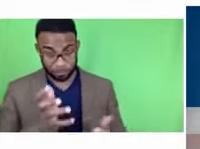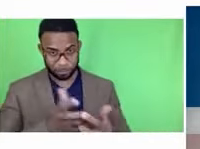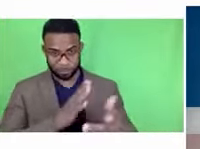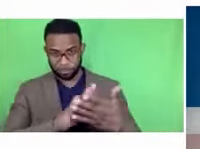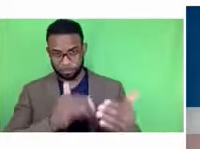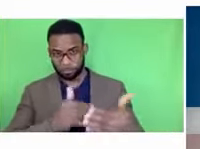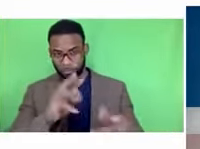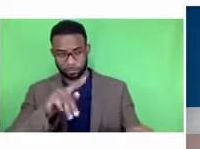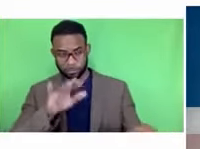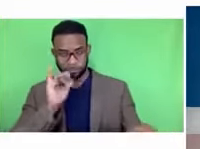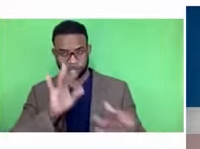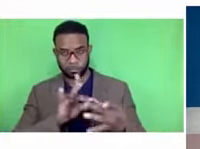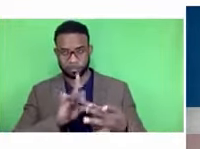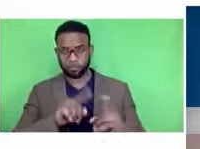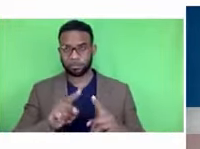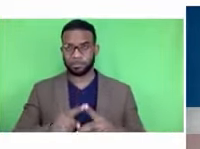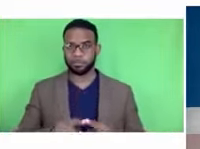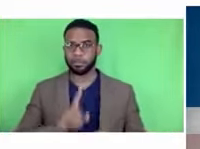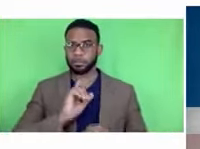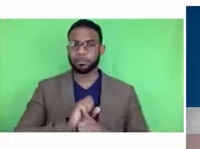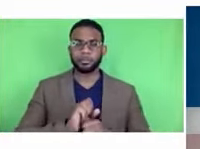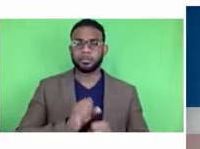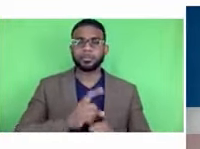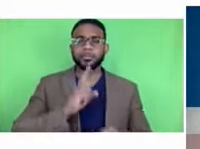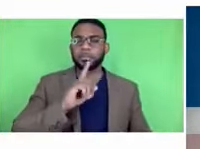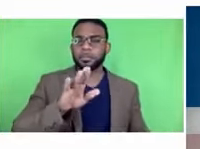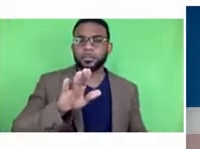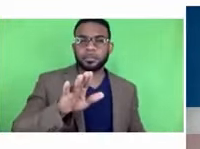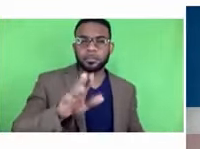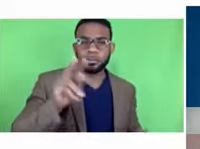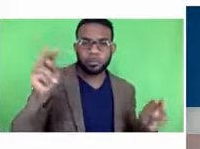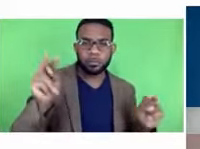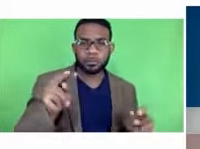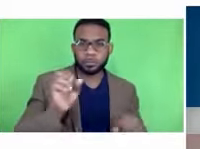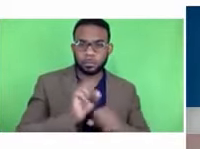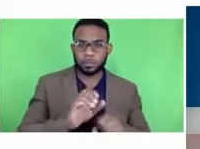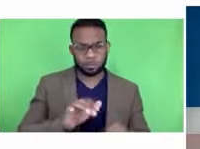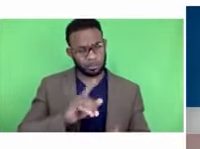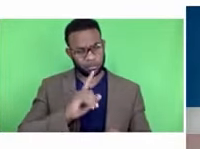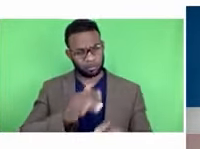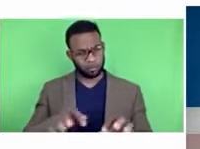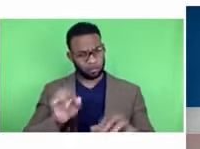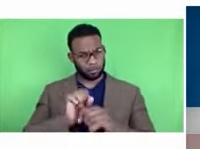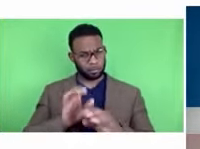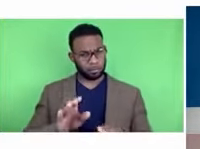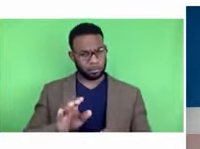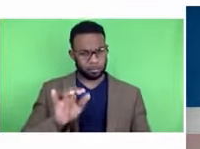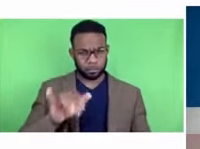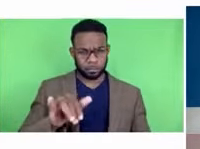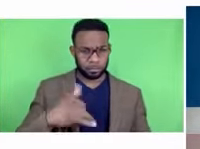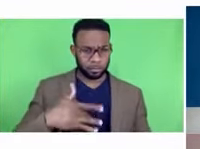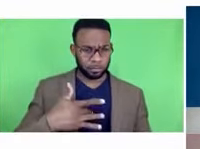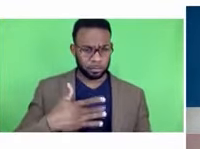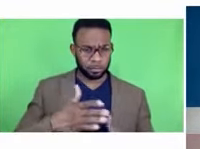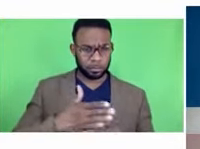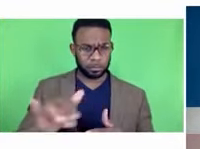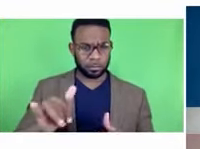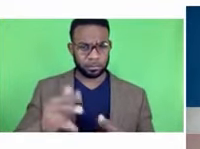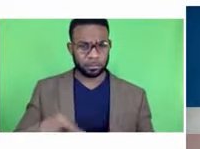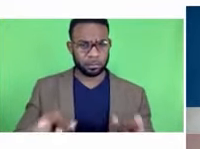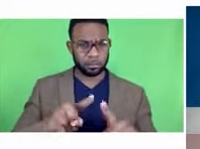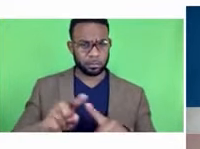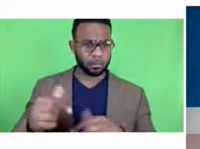Matthias was just saying as well. Really, you know, making sure that you're looking at the employer and is this an employer that I feel shares the same values as me?